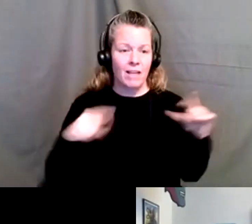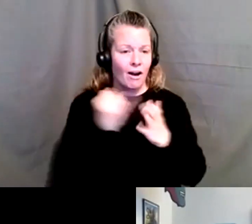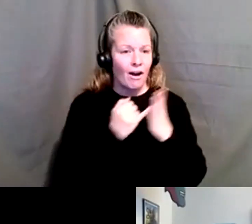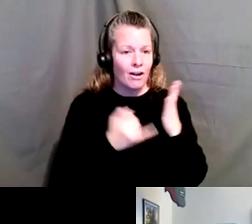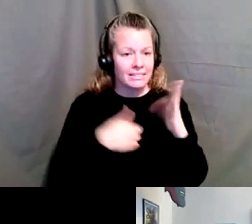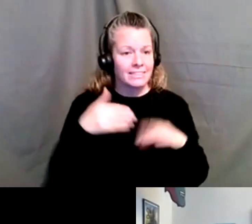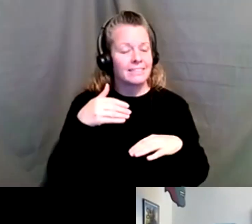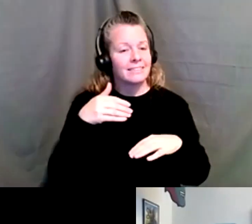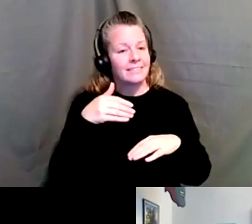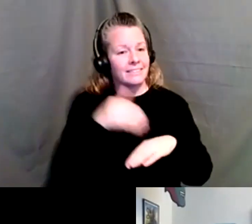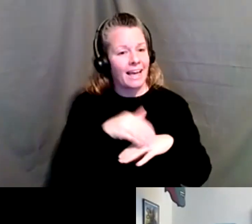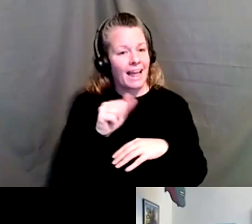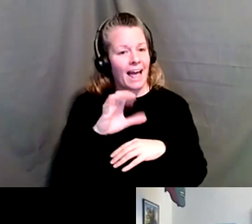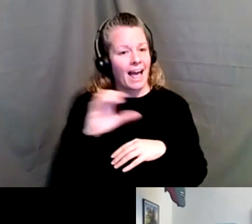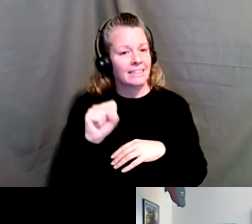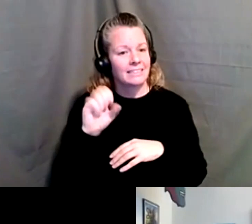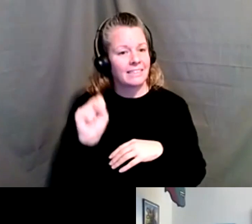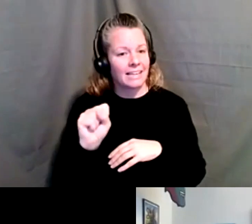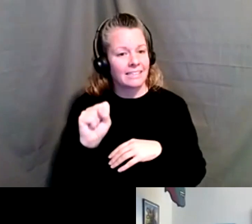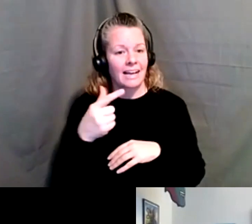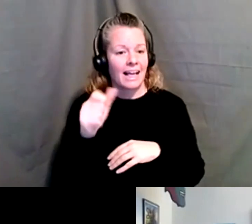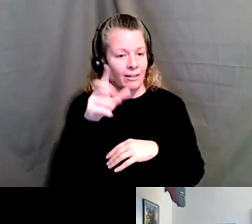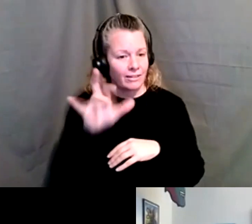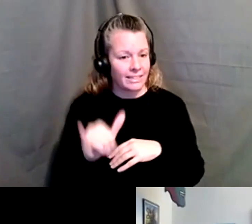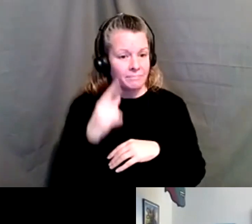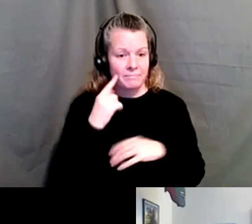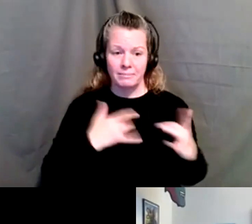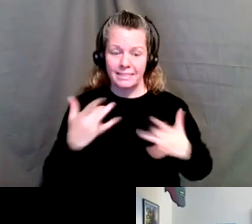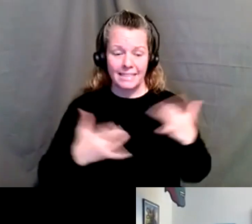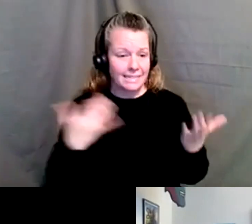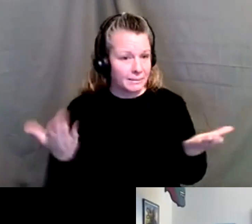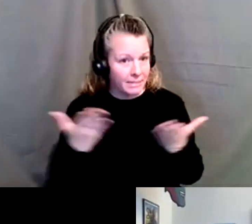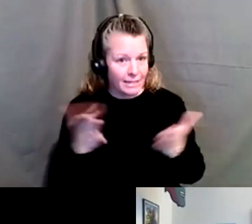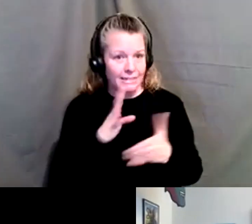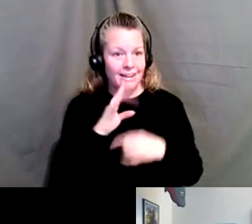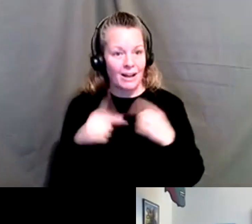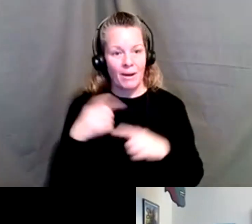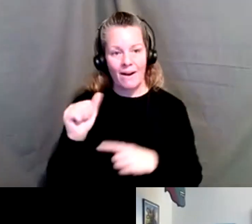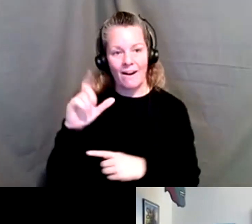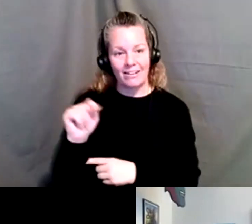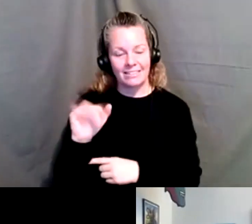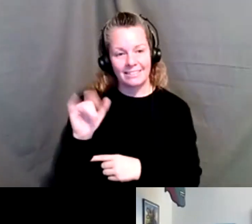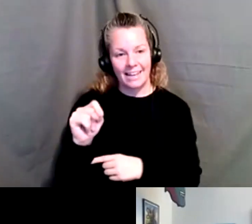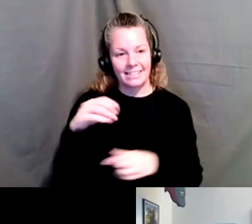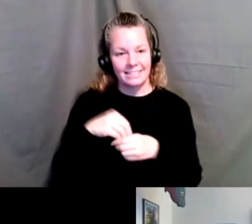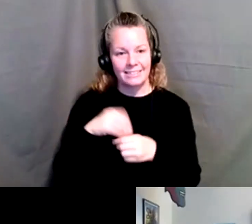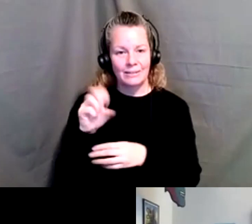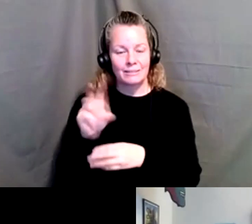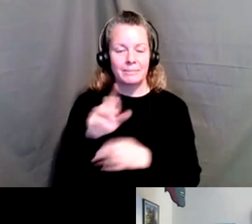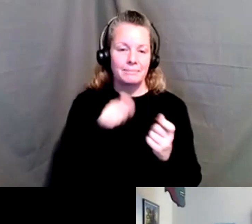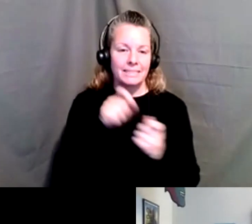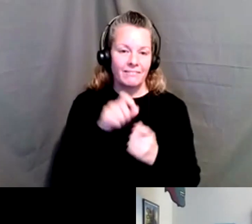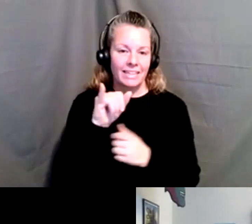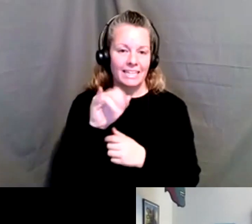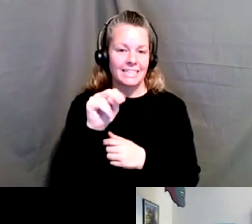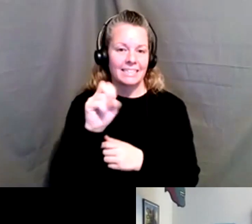excited to be here to talk to you a little bit about alt text used in social media, specifically Instagram. And thank you,